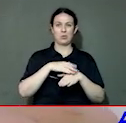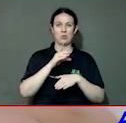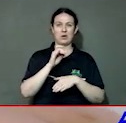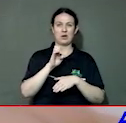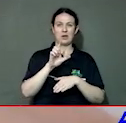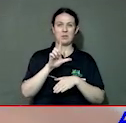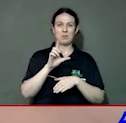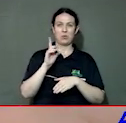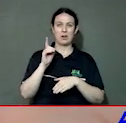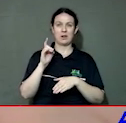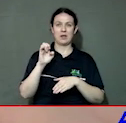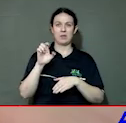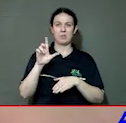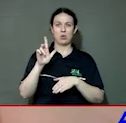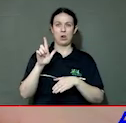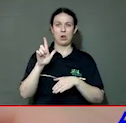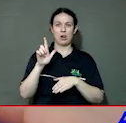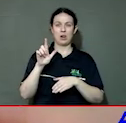dipole